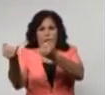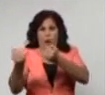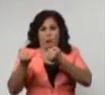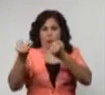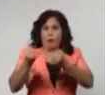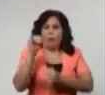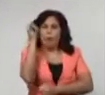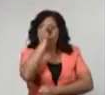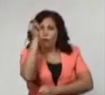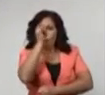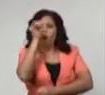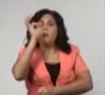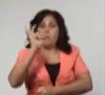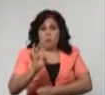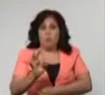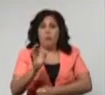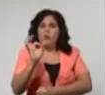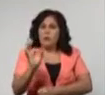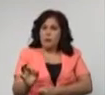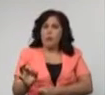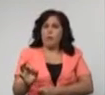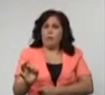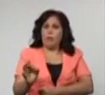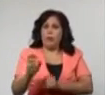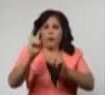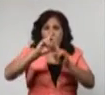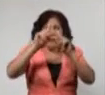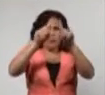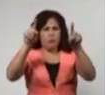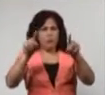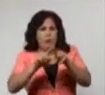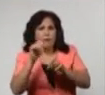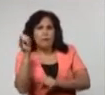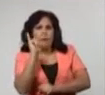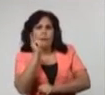high concentration of people. Of the